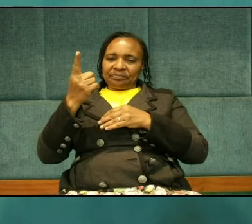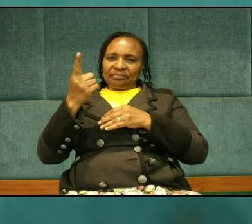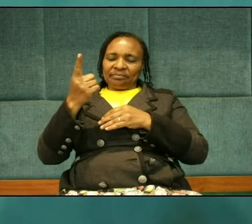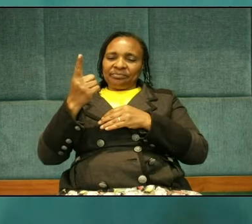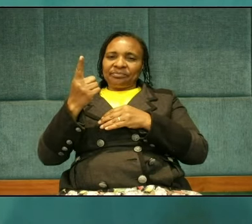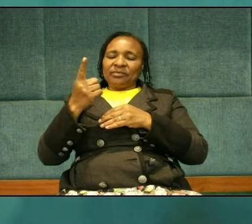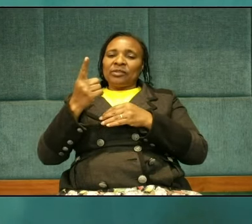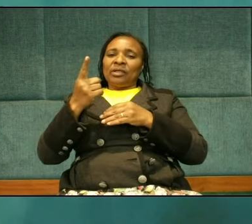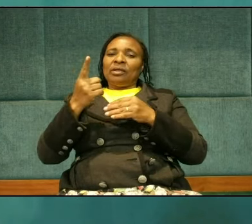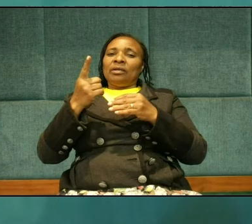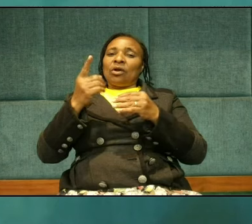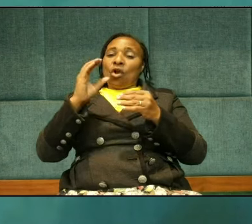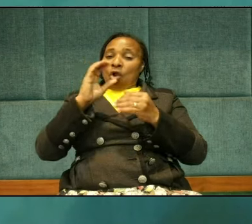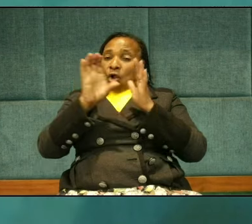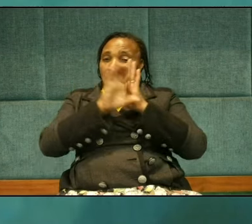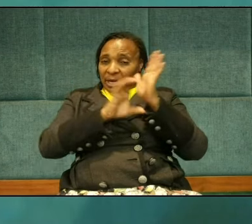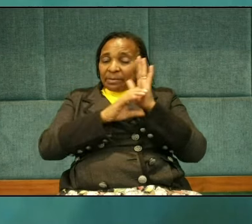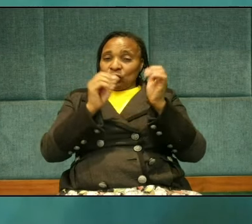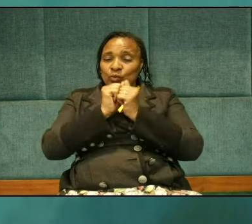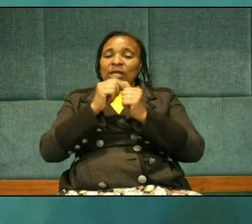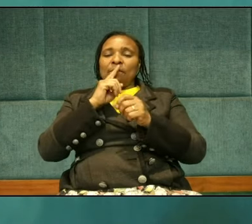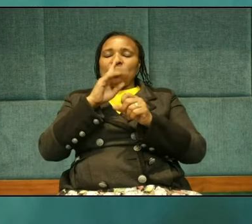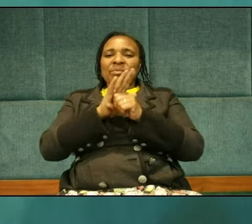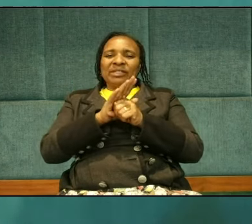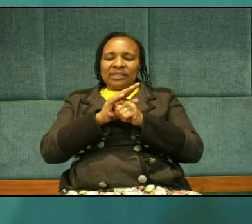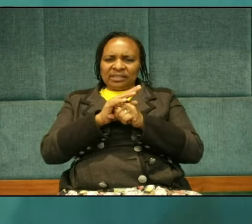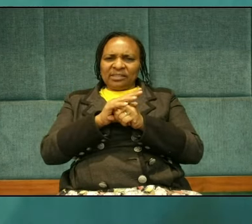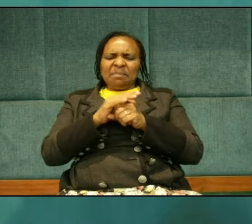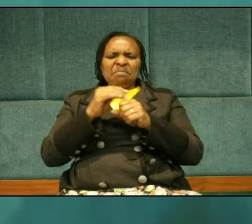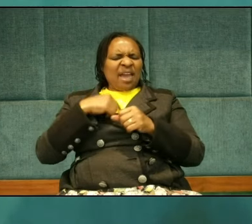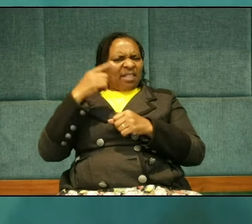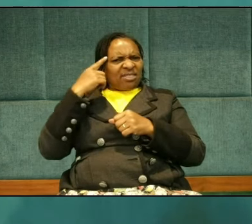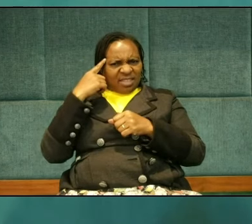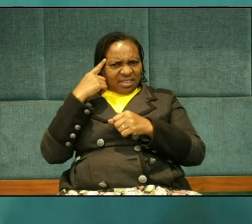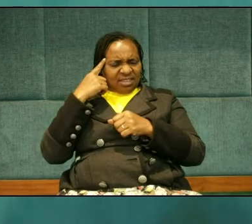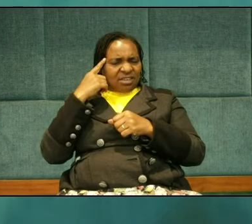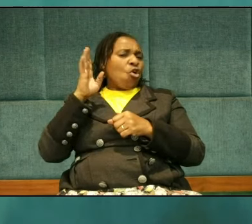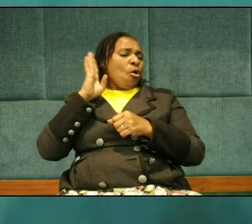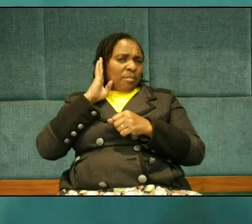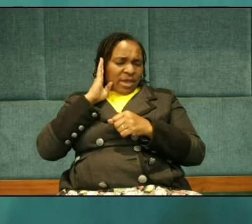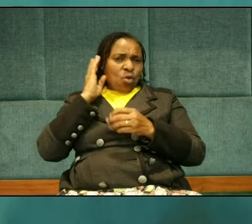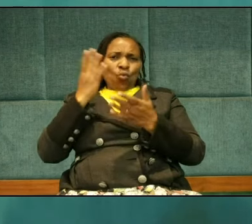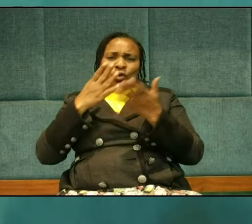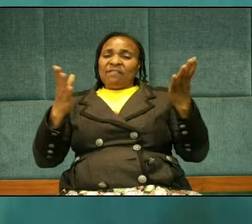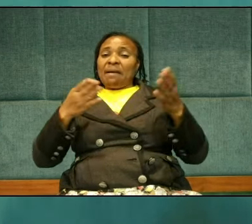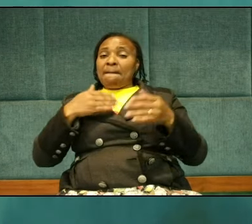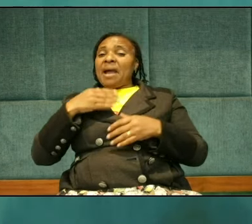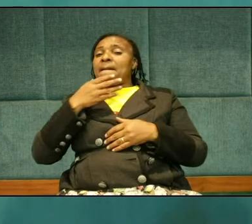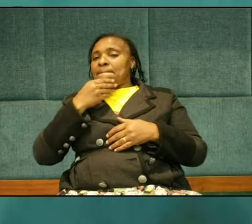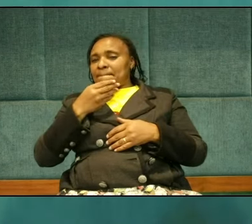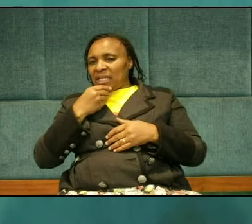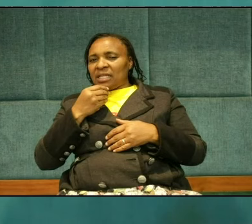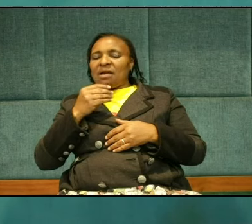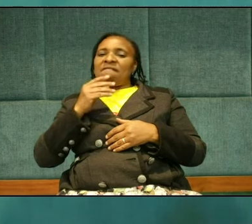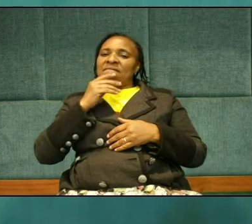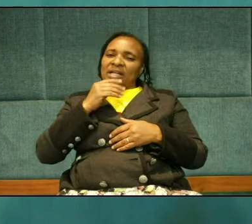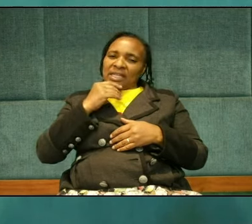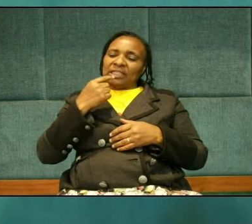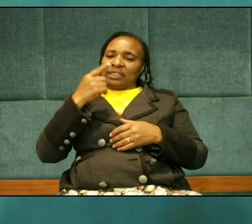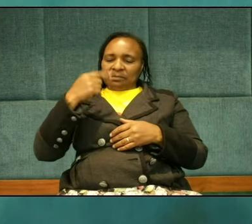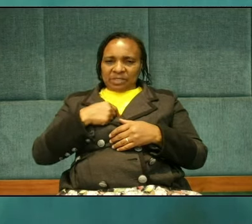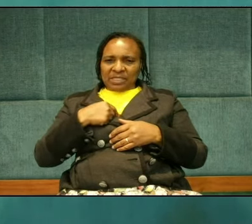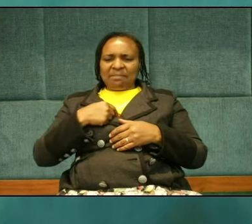with the promise." So I'd say actually what I think is I'd obey whatever my mom or dad tells me to do, because actually